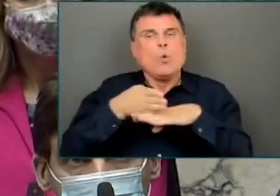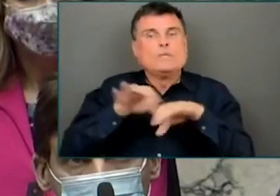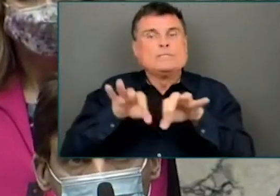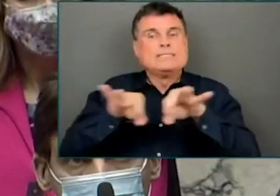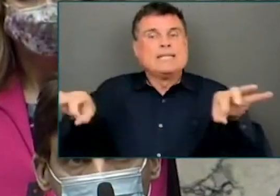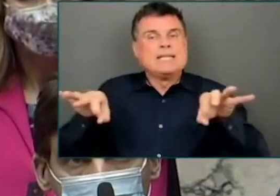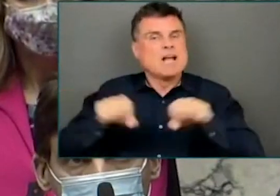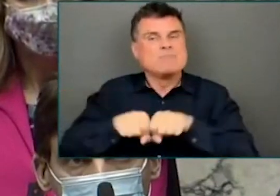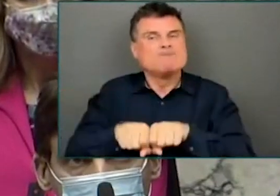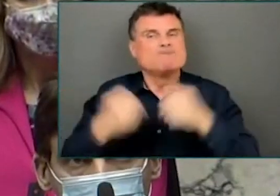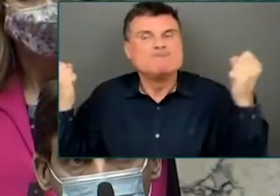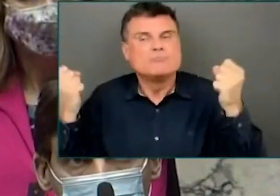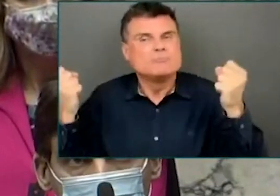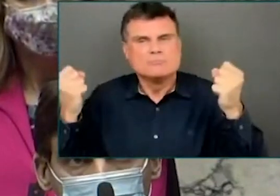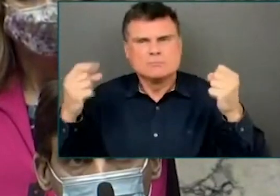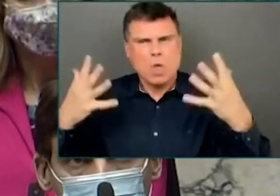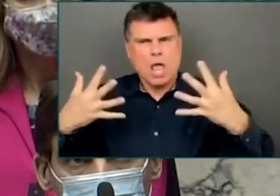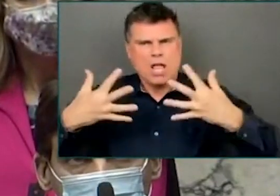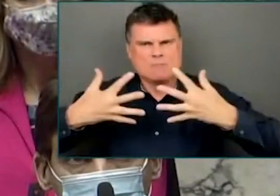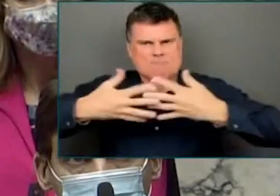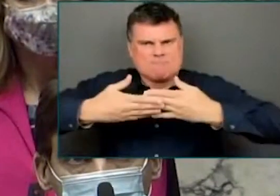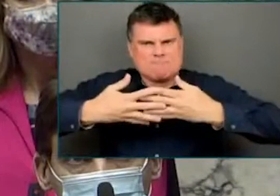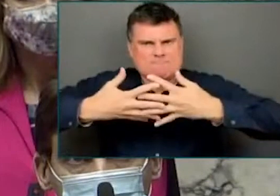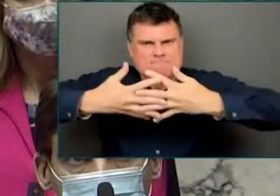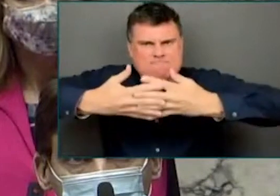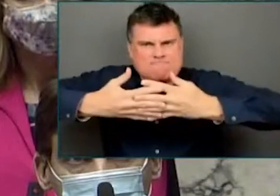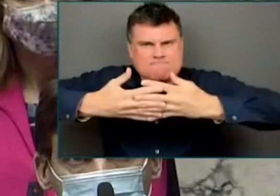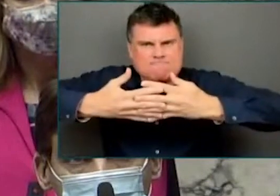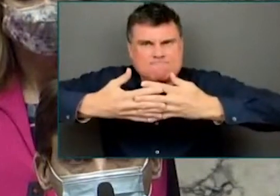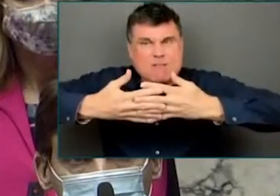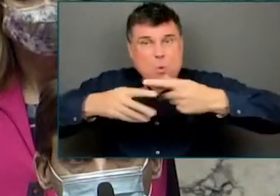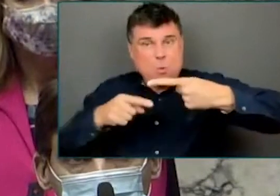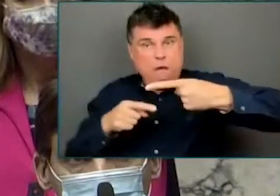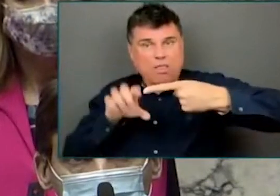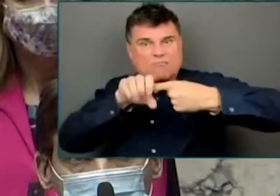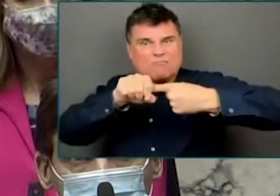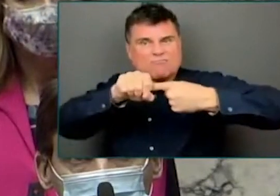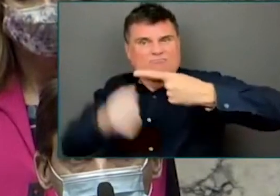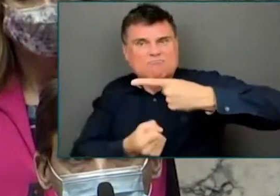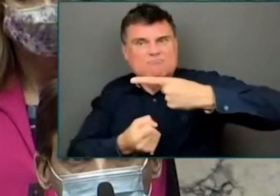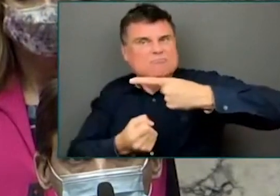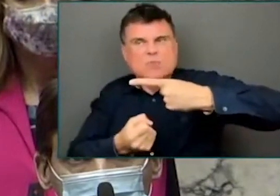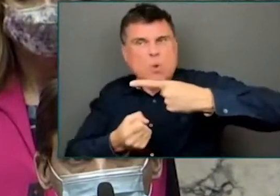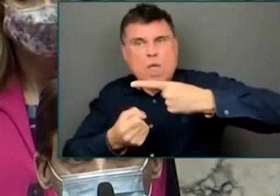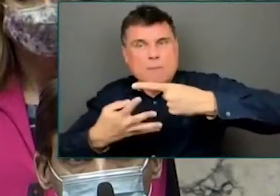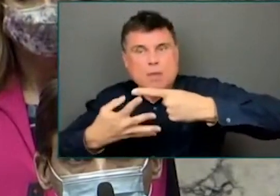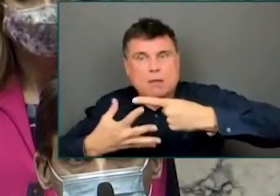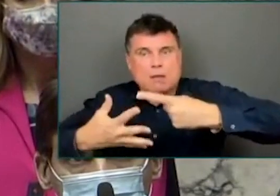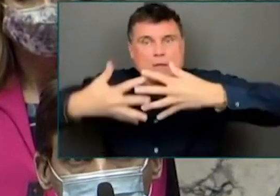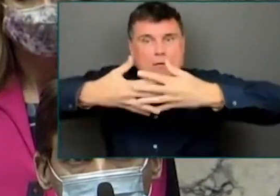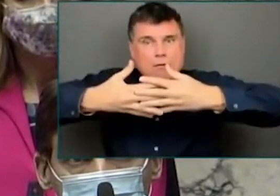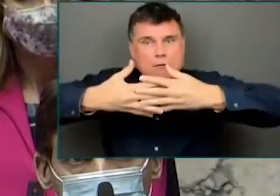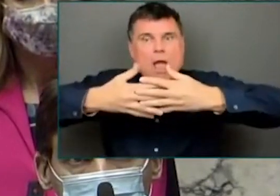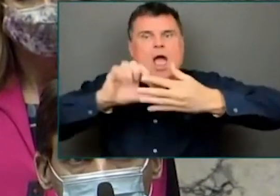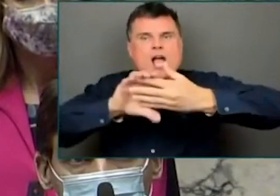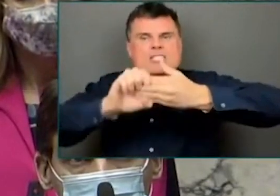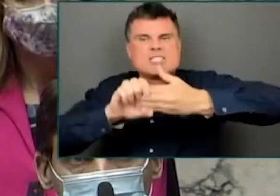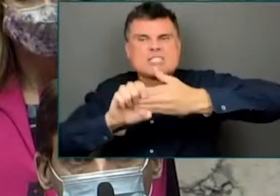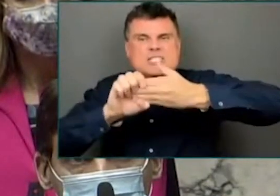easily broken. And while this story has ancient roots, its message of strength and unity holds true